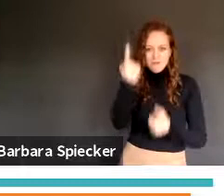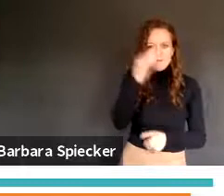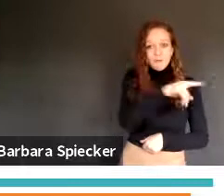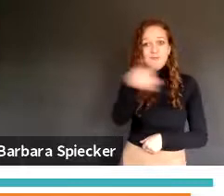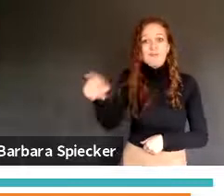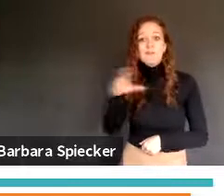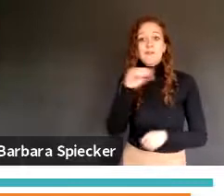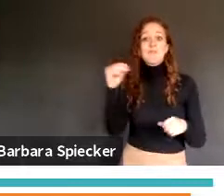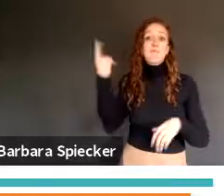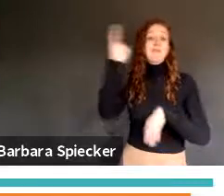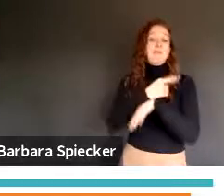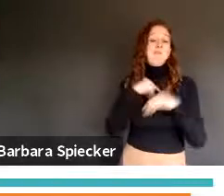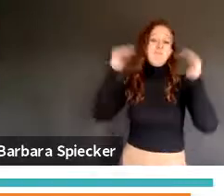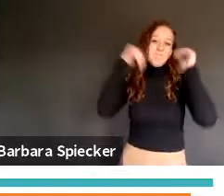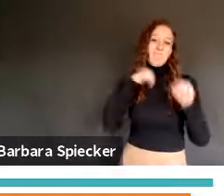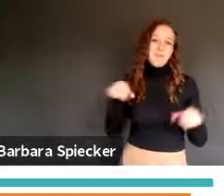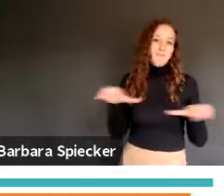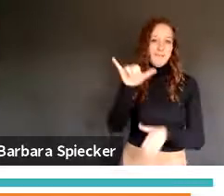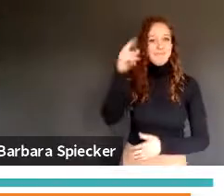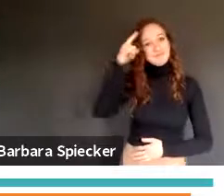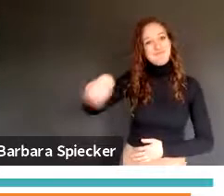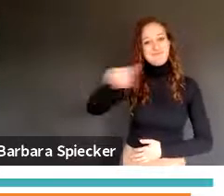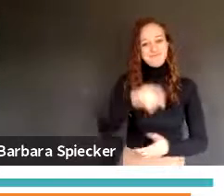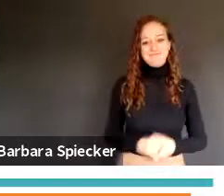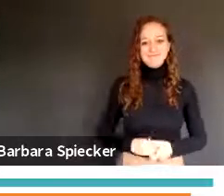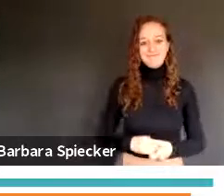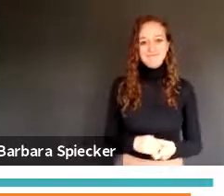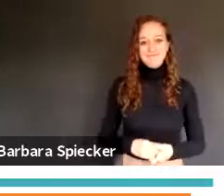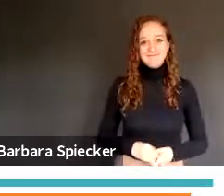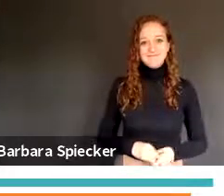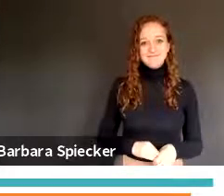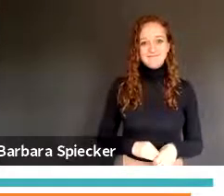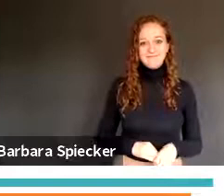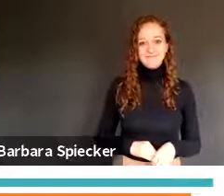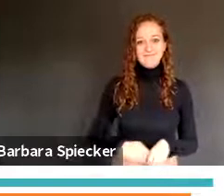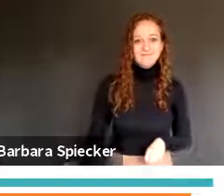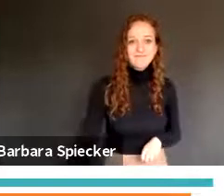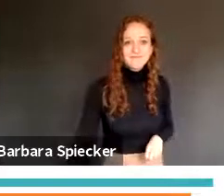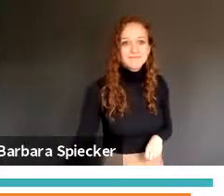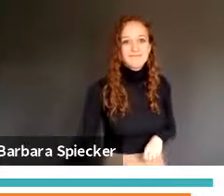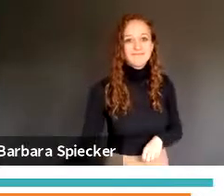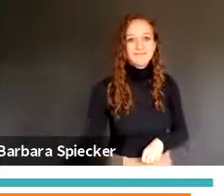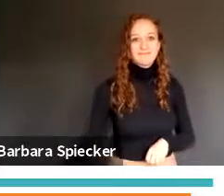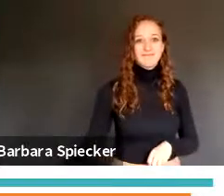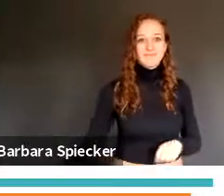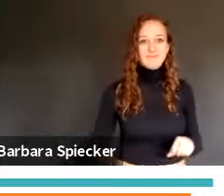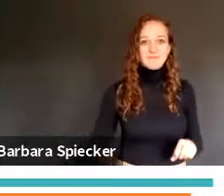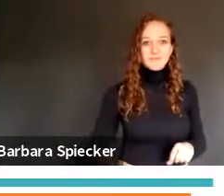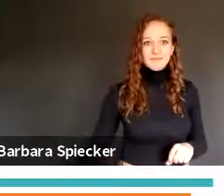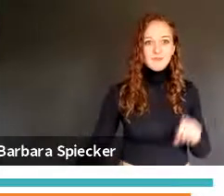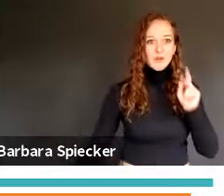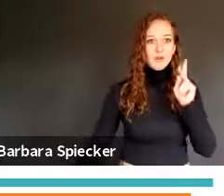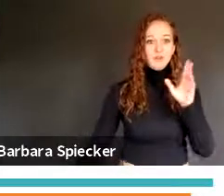grateful to each and every one of you. And one day, I hope I can do for you what all of you have done for me.